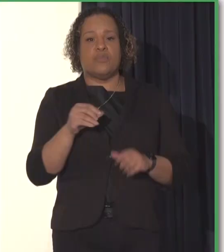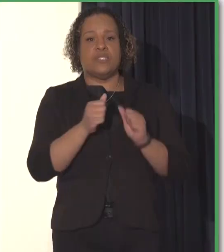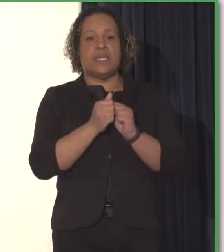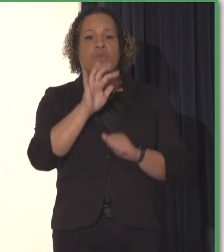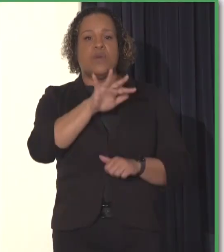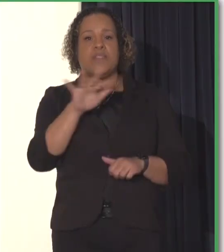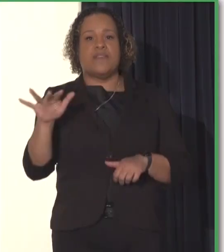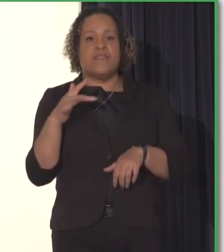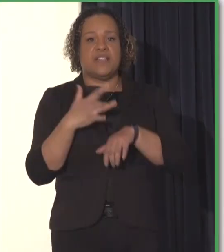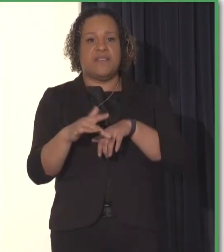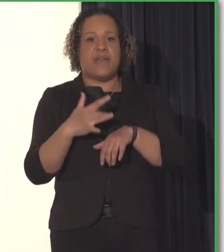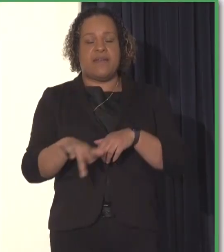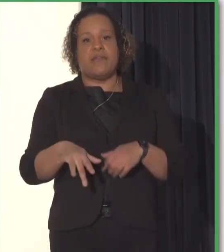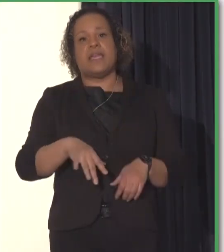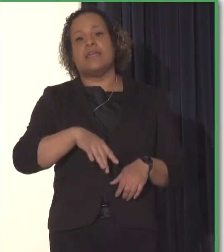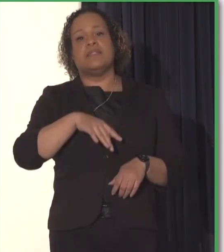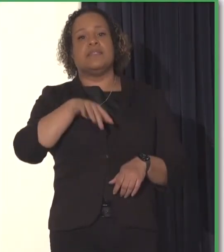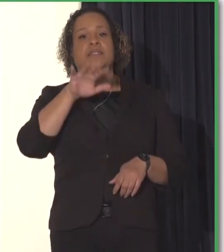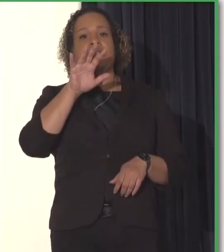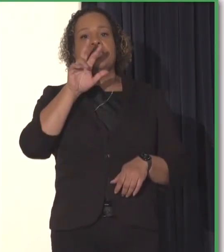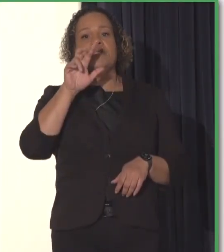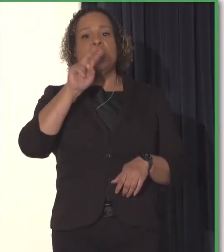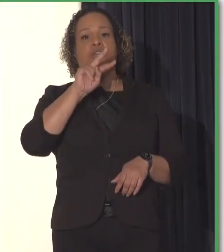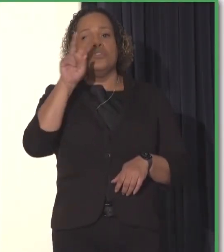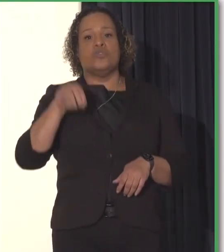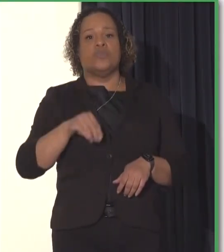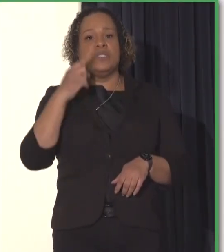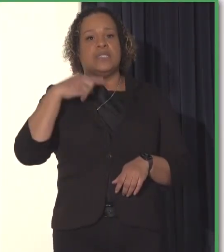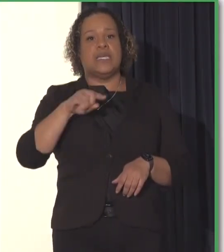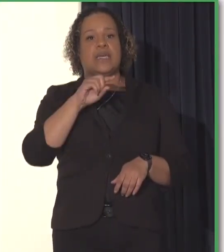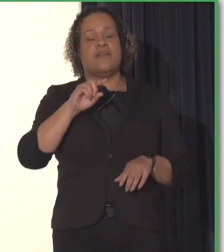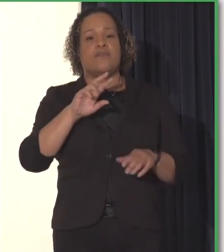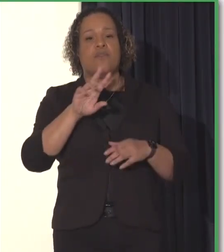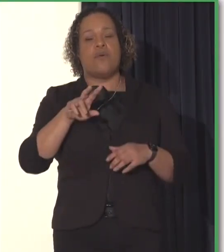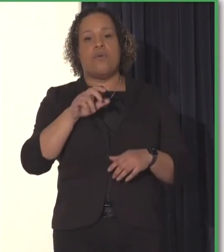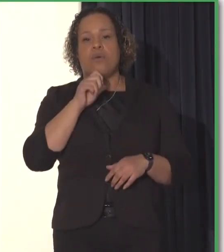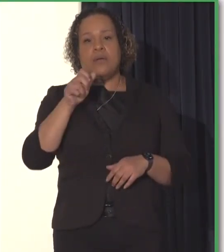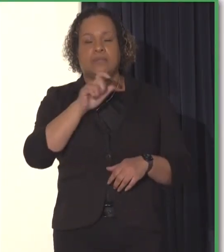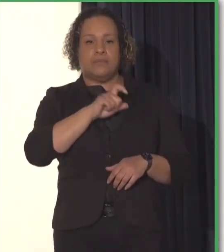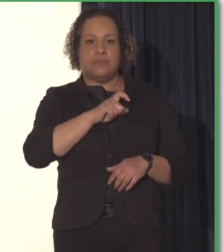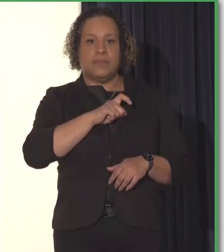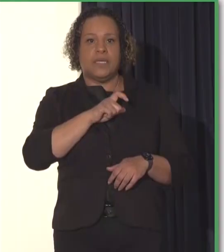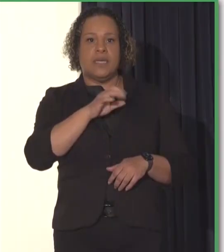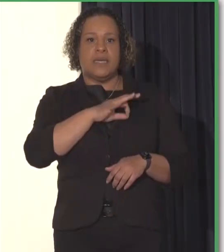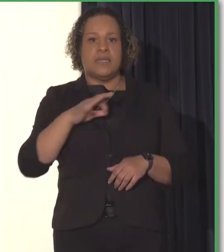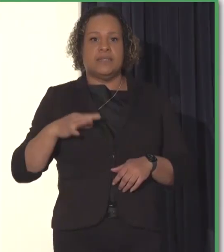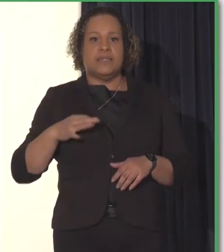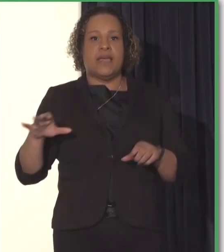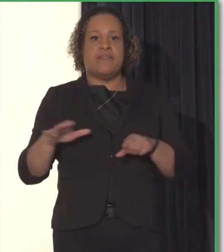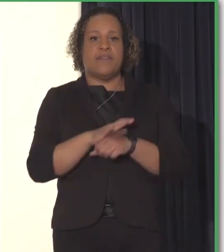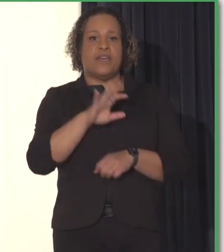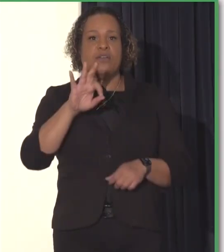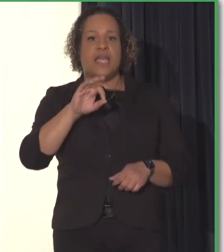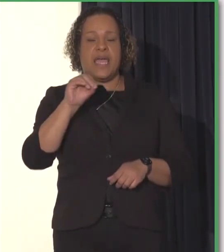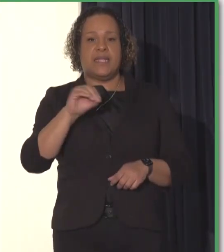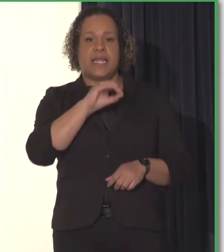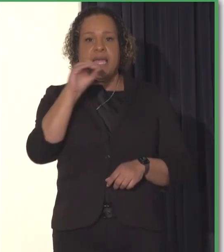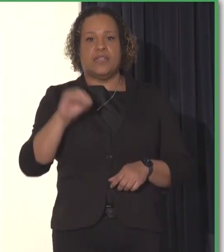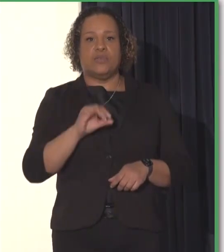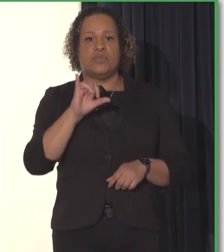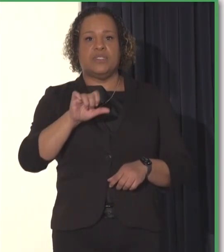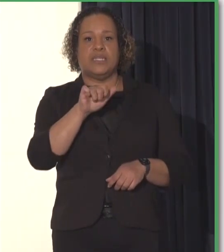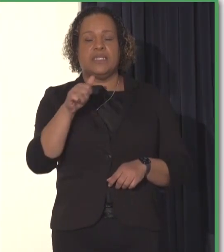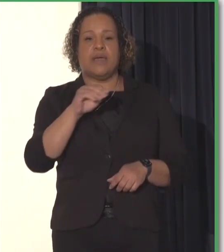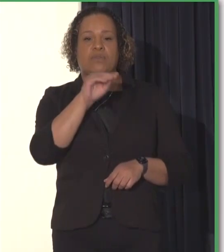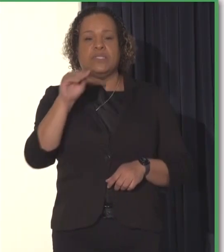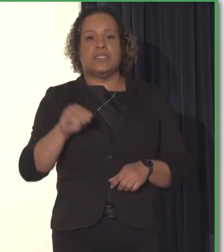vacancies, 2% vacancy rate. For civilian professional staff, we were filled at 90% and that was 10%